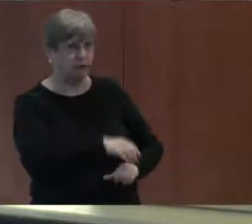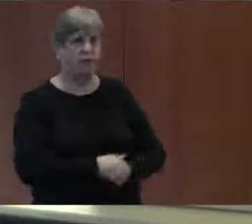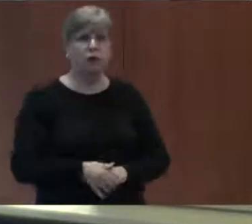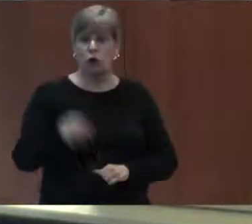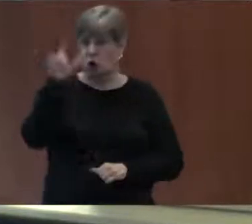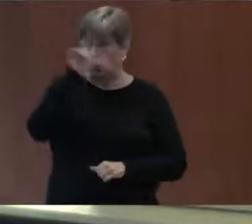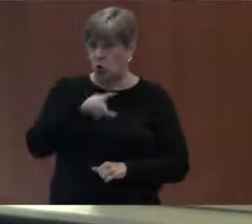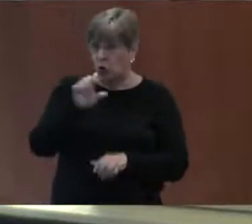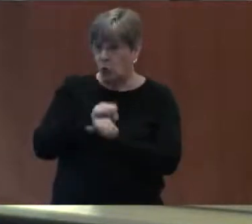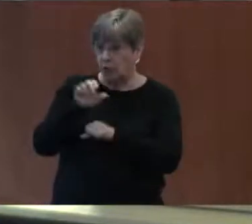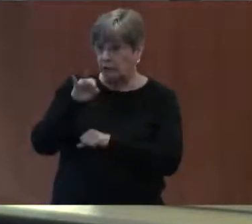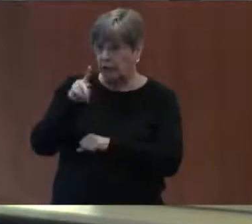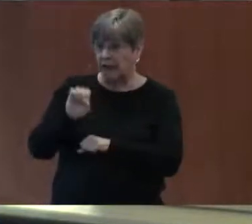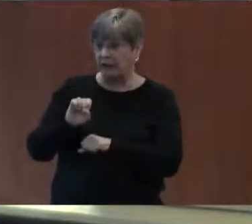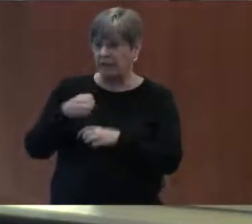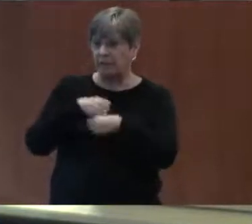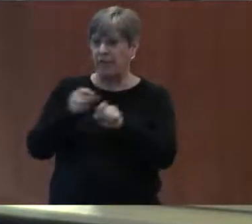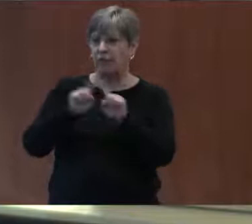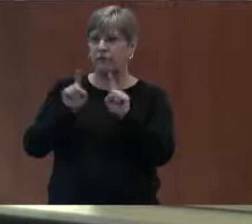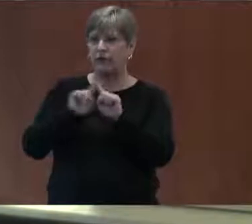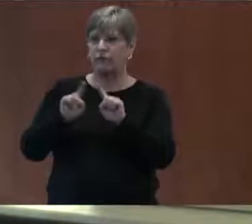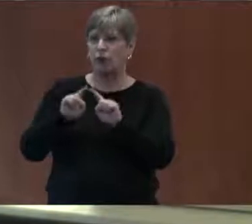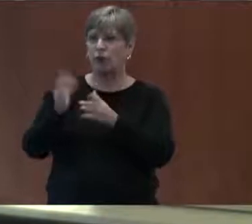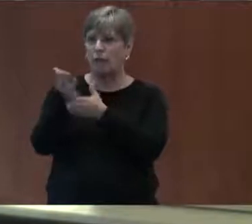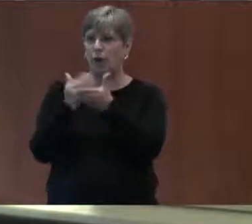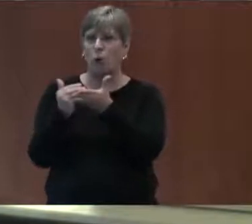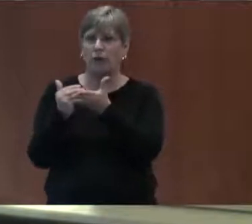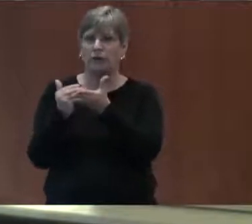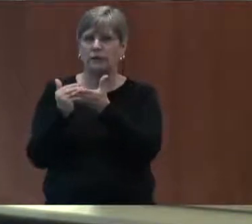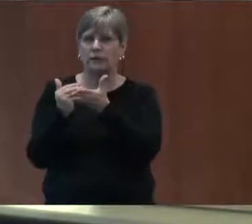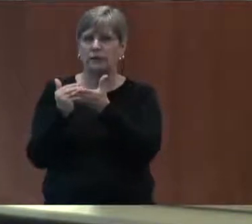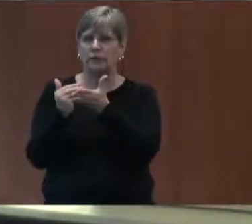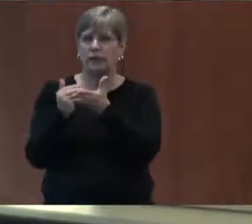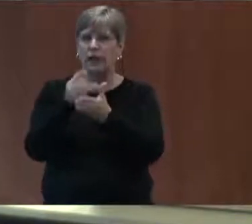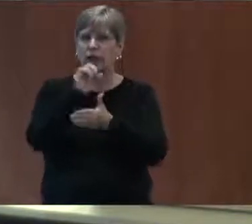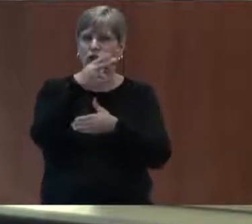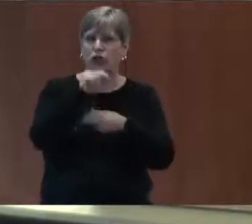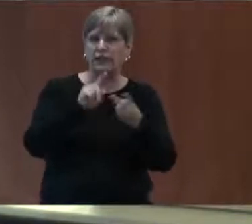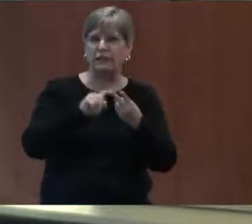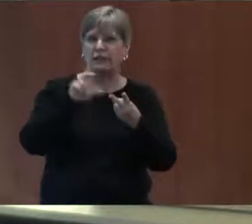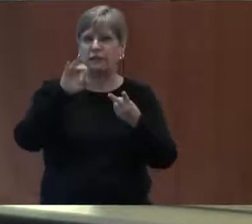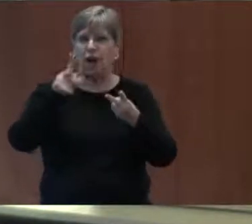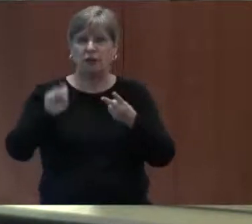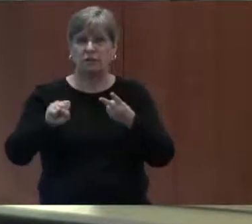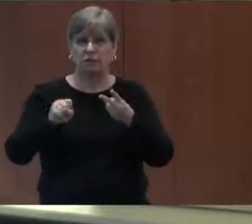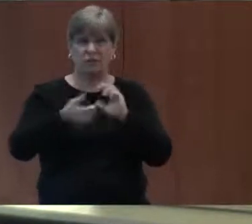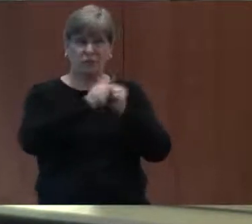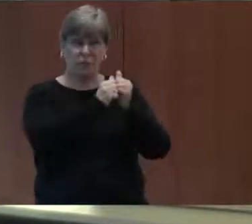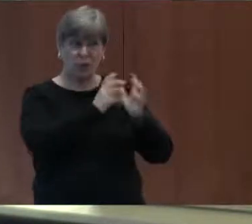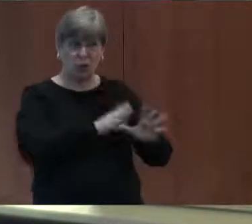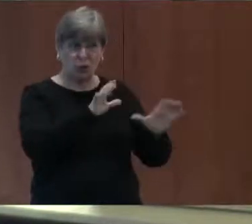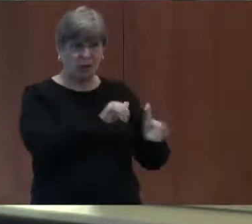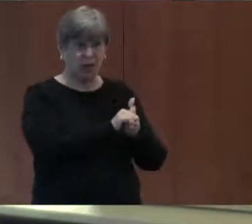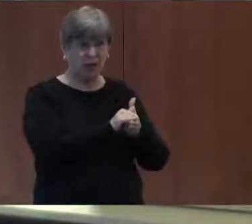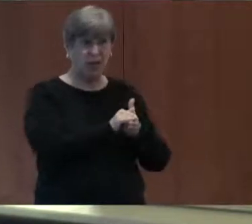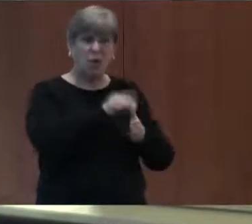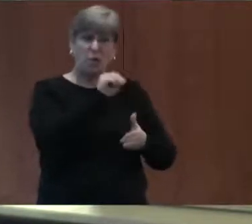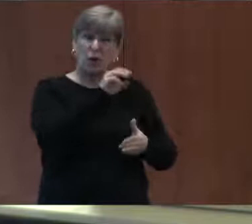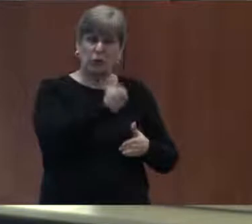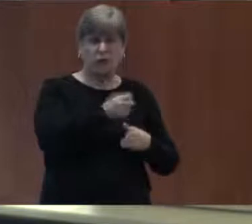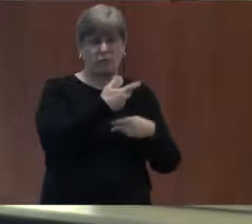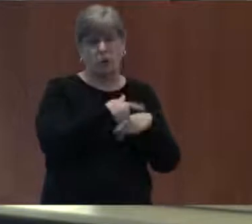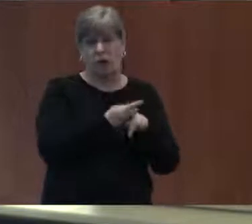Google Workspace is made up of a lot of different components. So, the sheets, the docs, there are competitors to that, generally the Microsoft